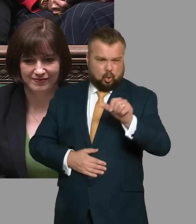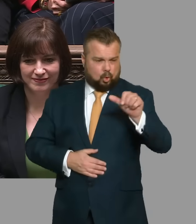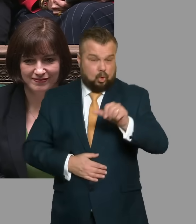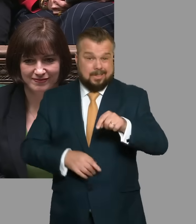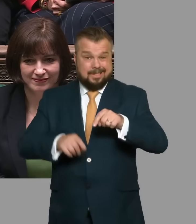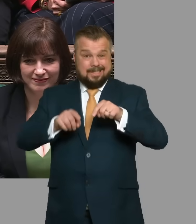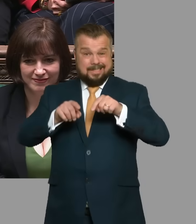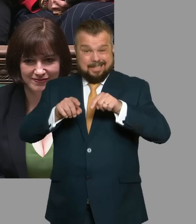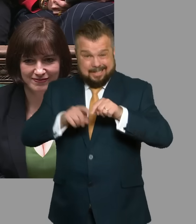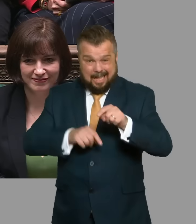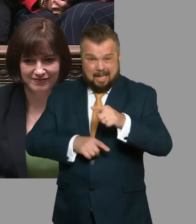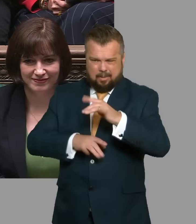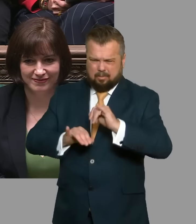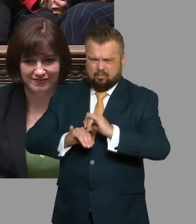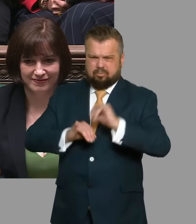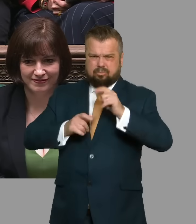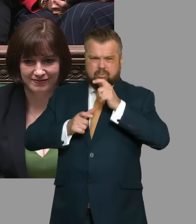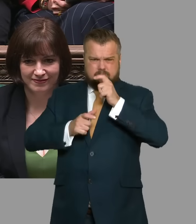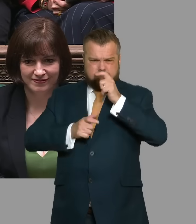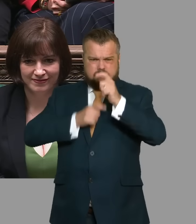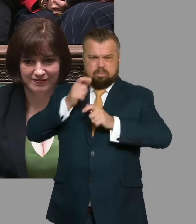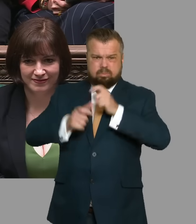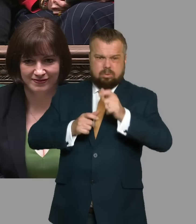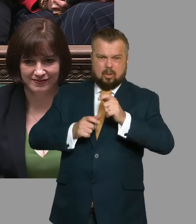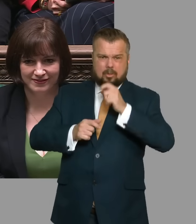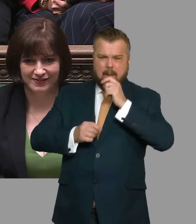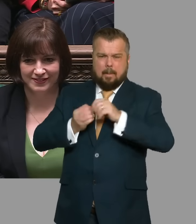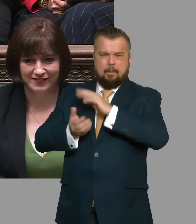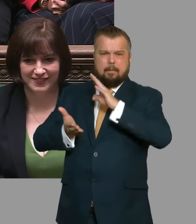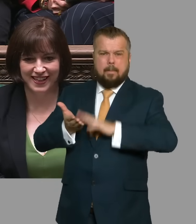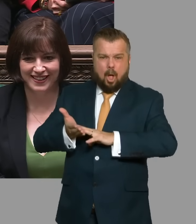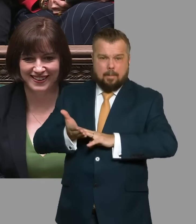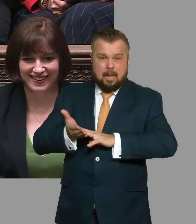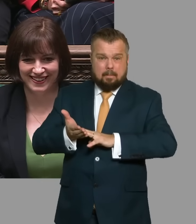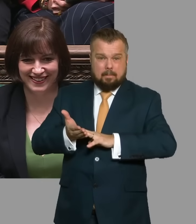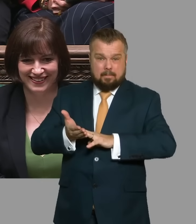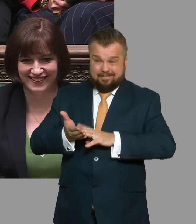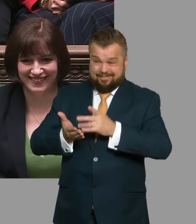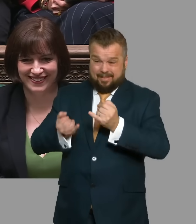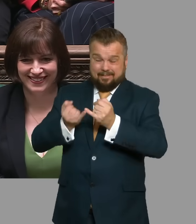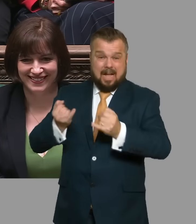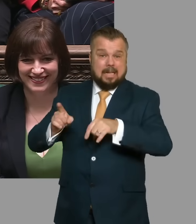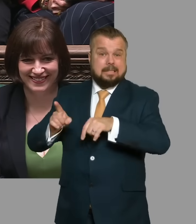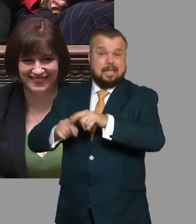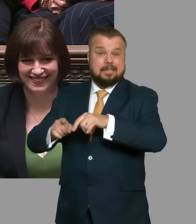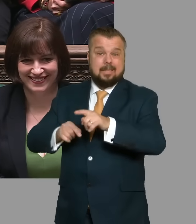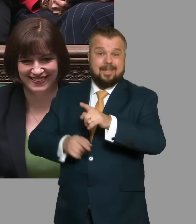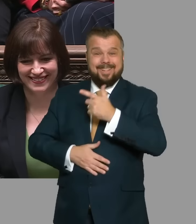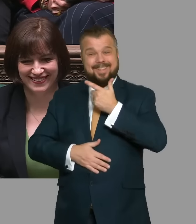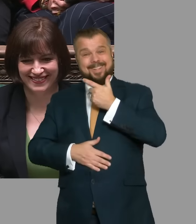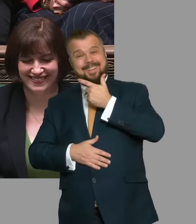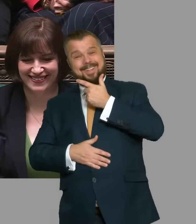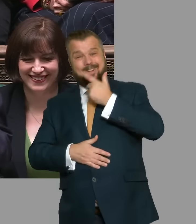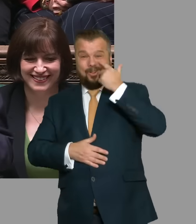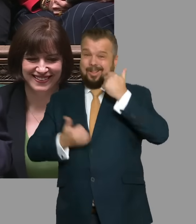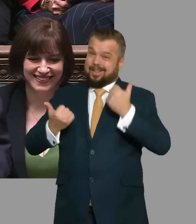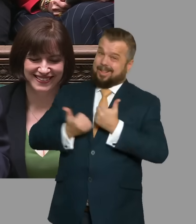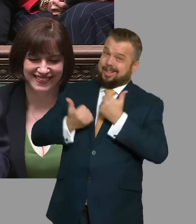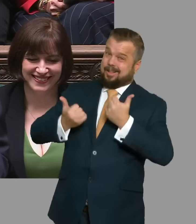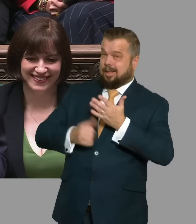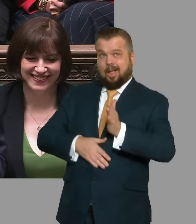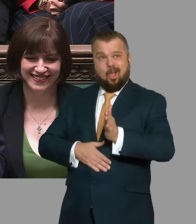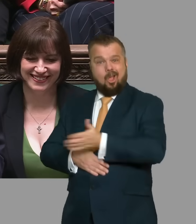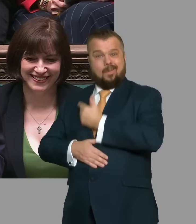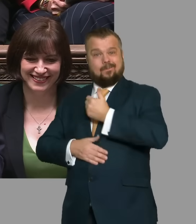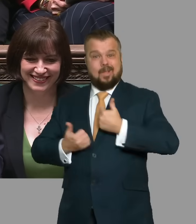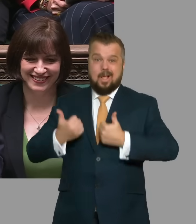she's cleared out, a good thing there's fewer Tory MPs. The rest of the country agrees with her completely in relation to that. On the question of